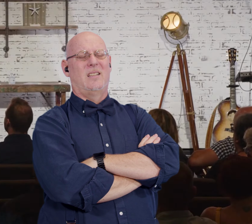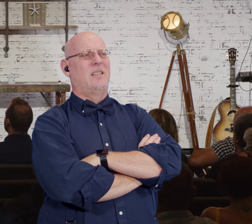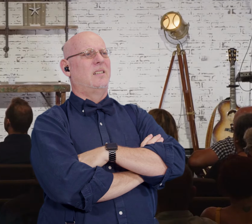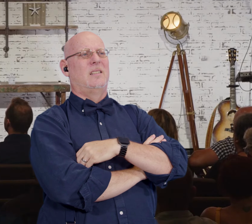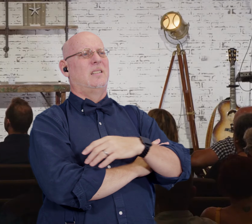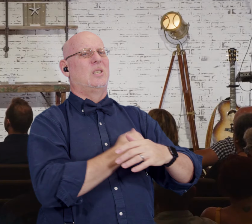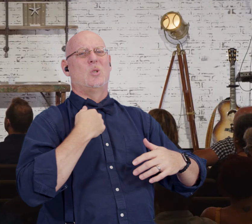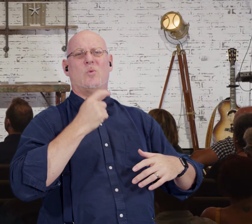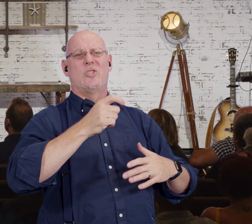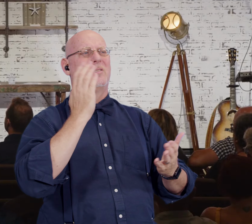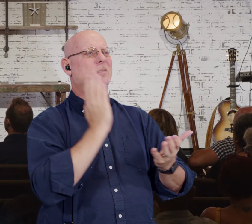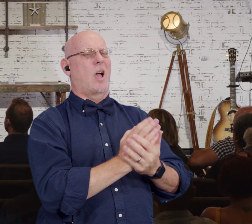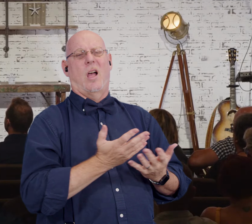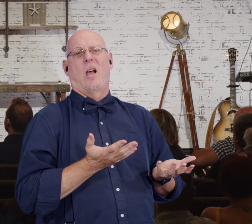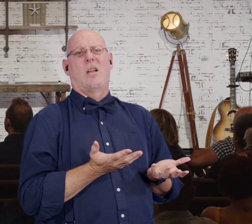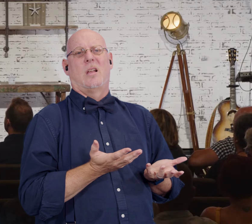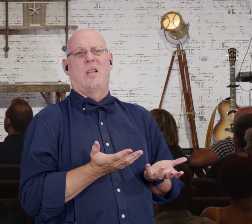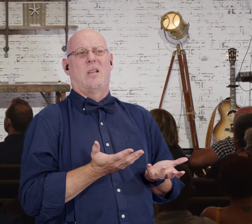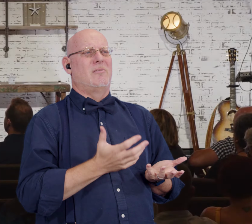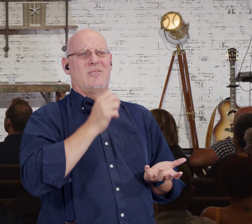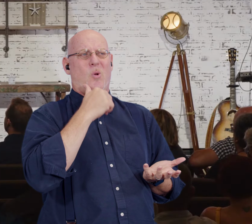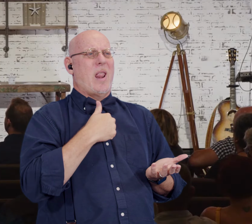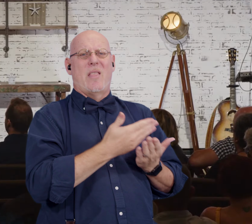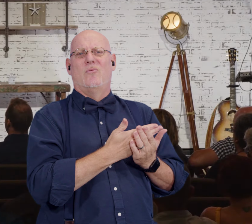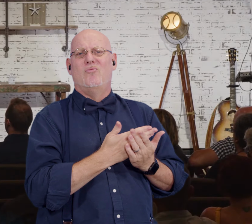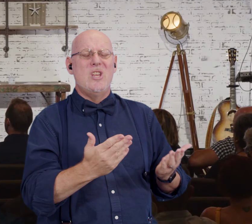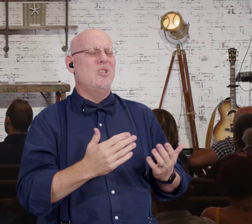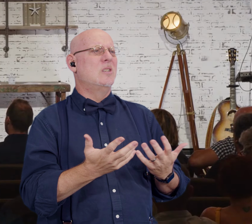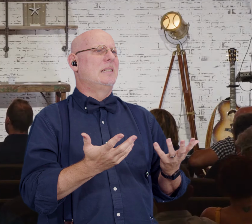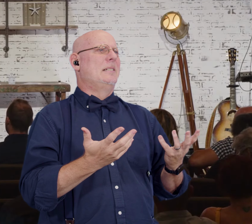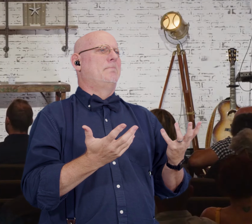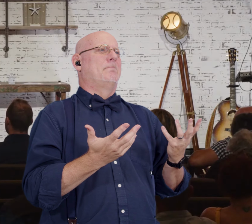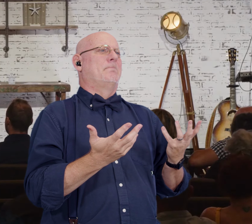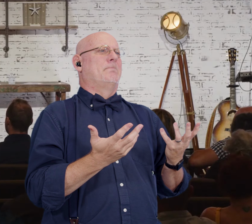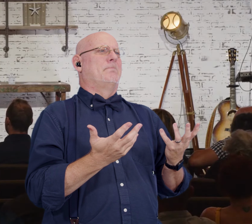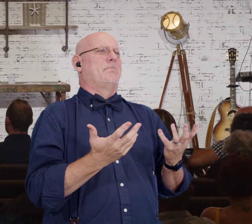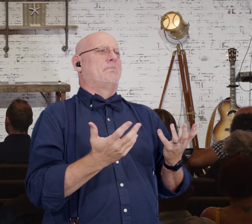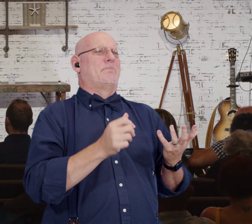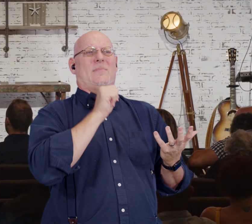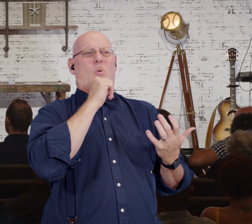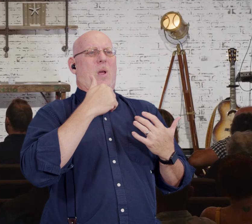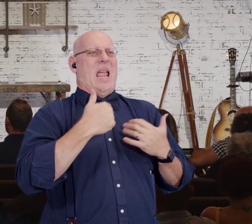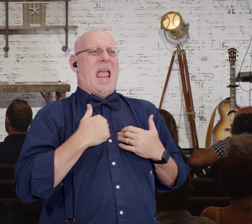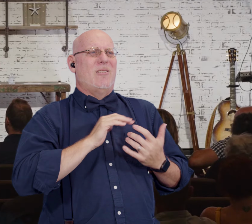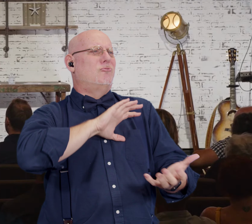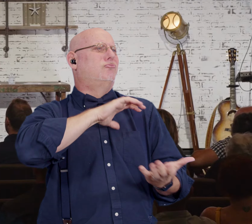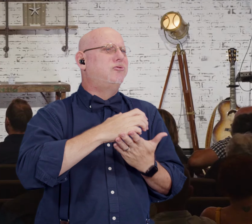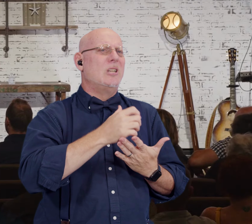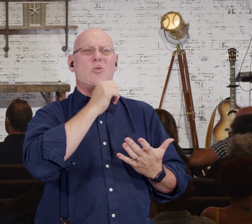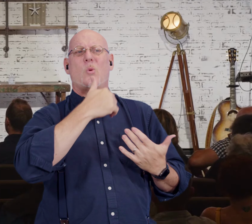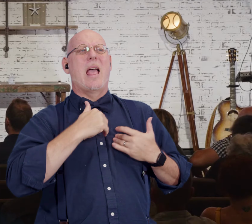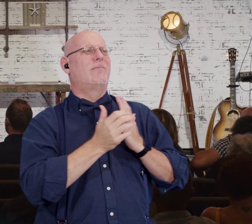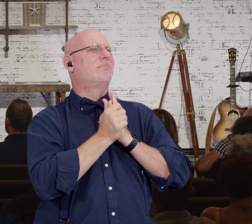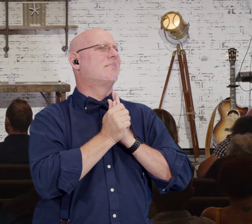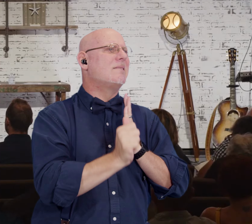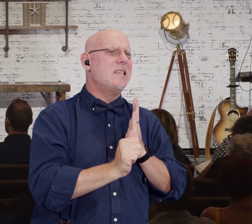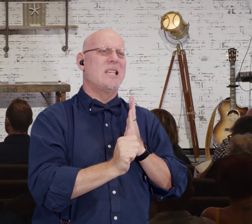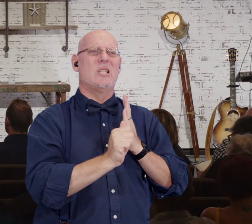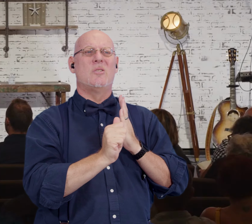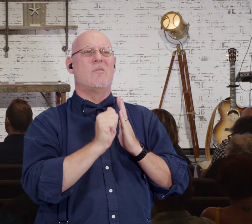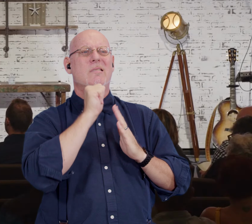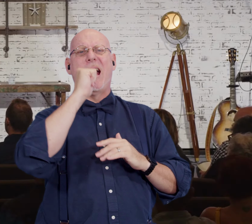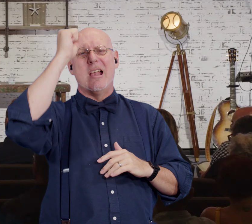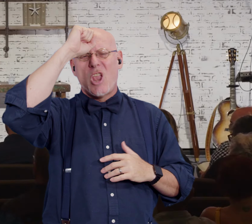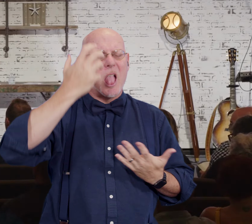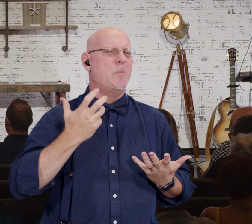well just stop. We don't have the resources. We don't have the riches. We don't have the skills.